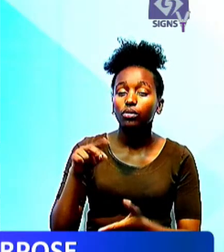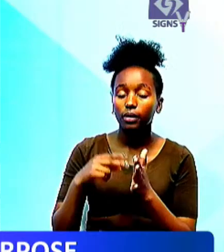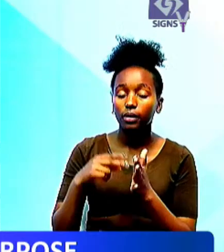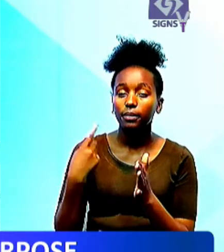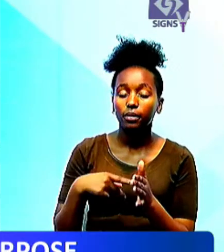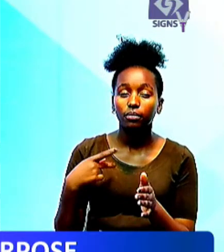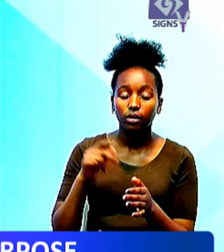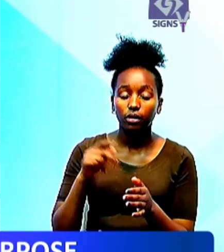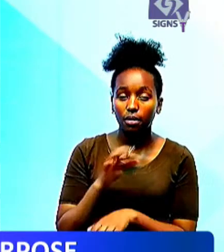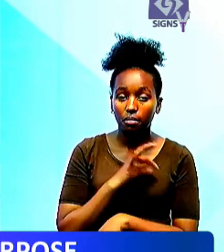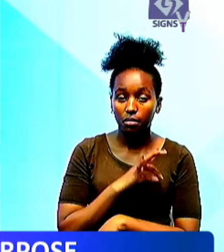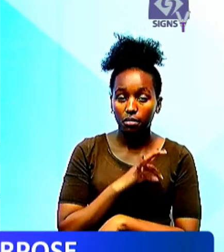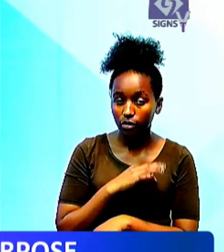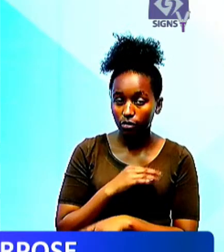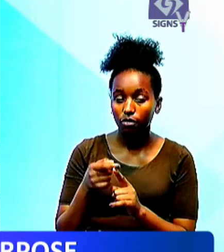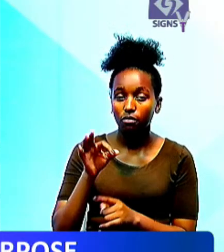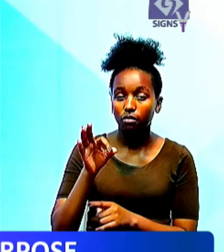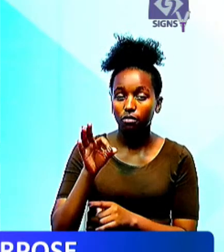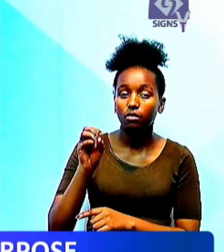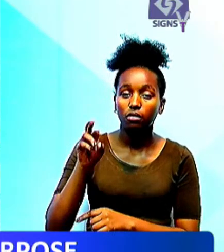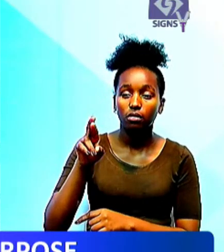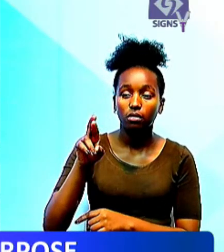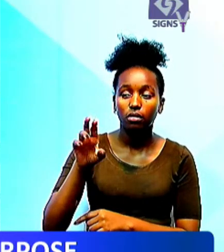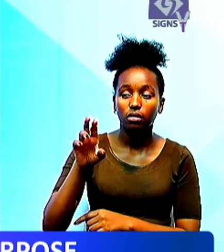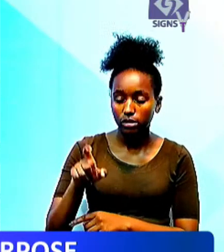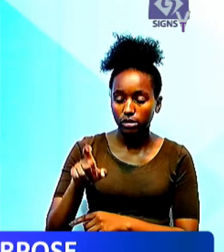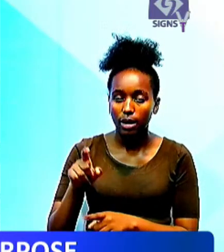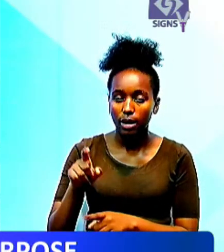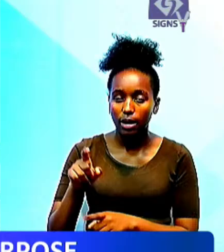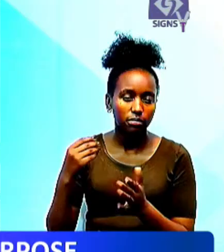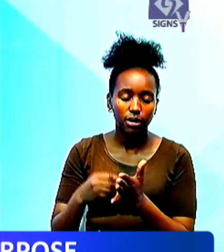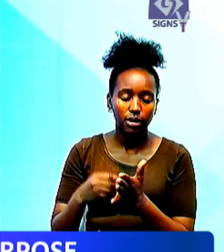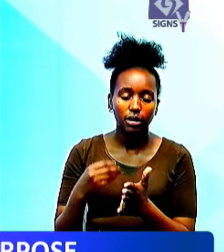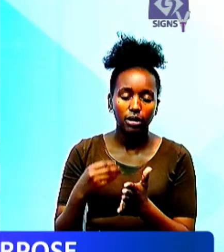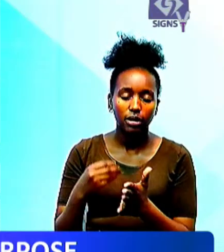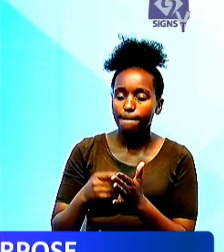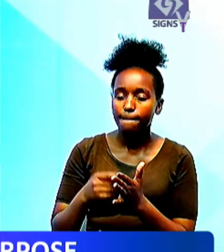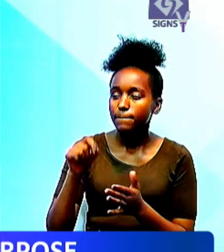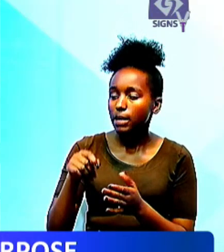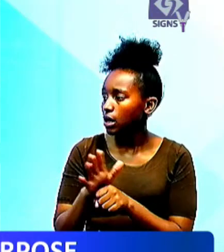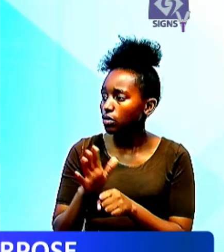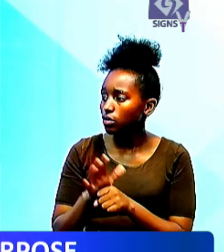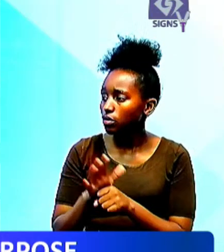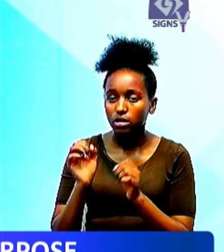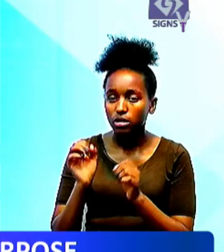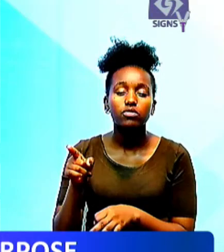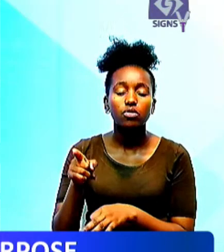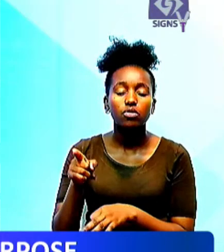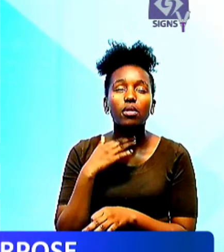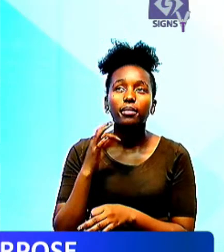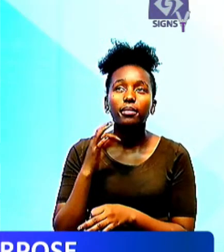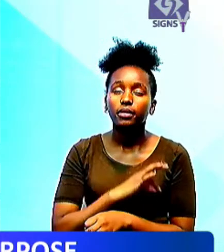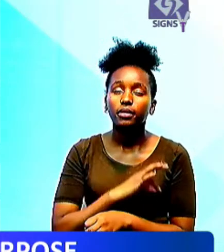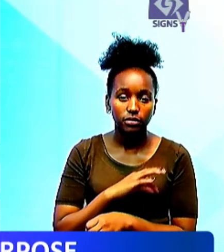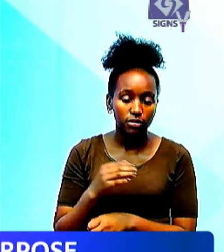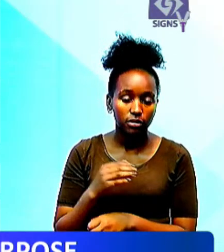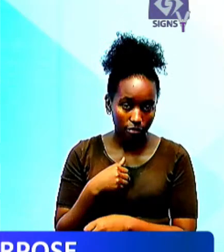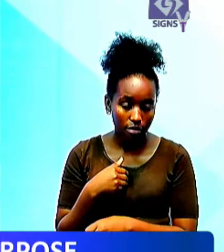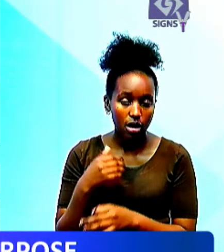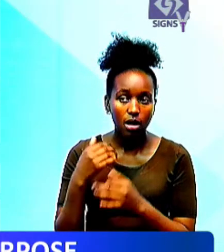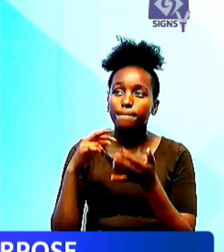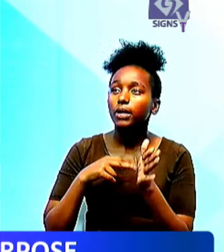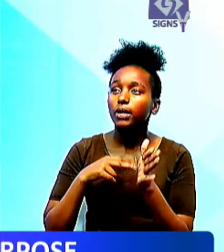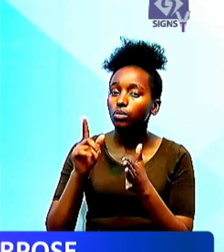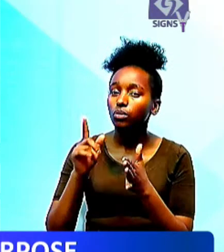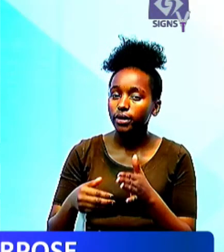trading. But you have to have voluminous amounts of money for you to make margins. Definitely. So what these young boys are doing on the